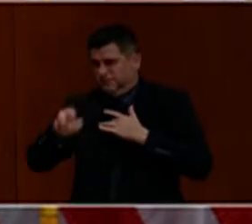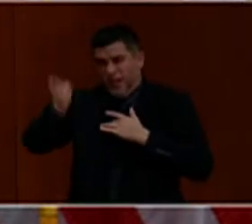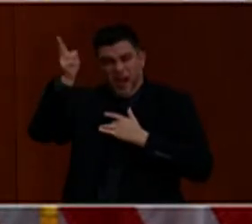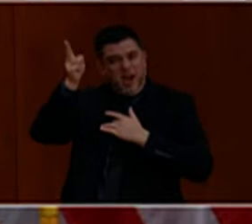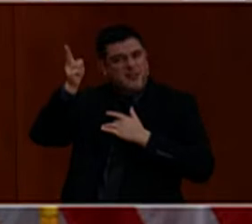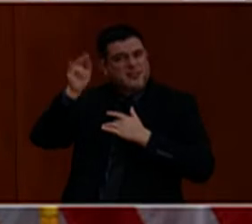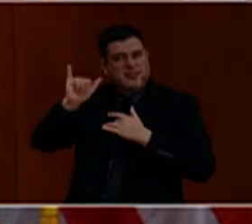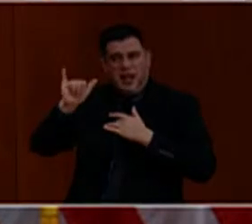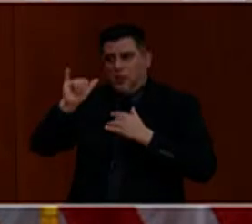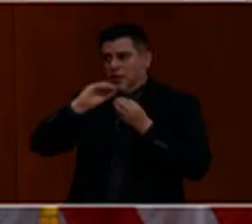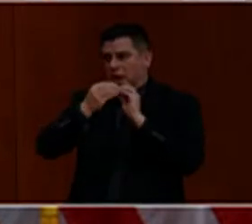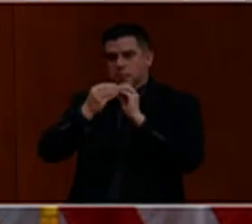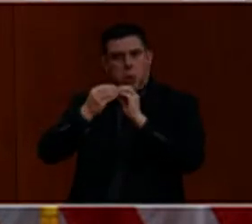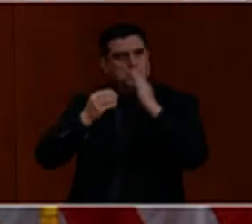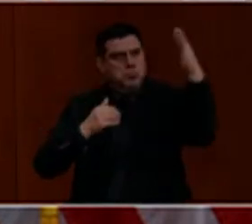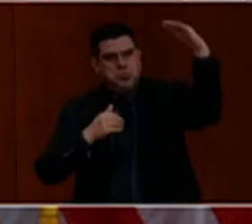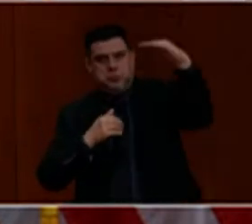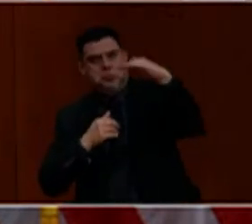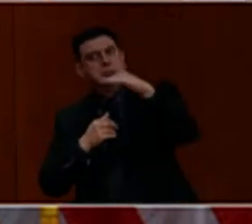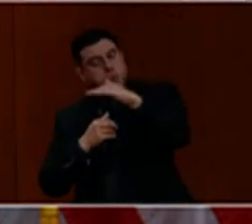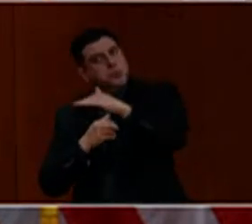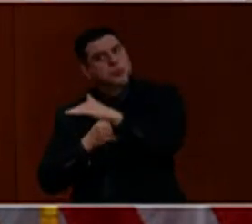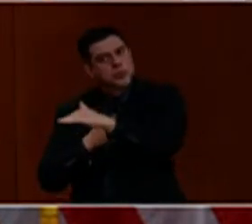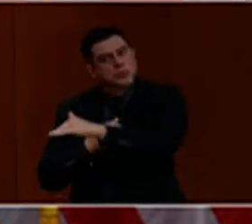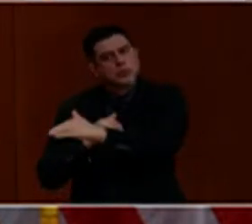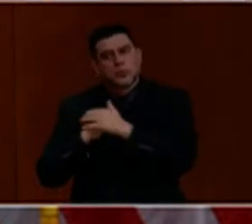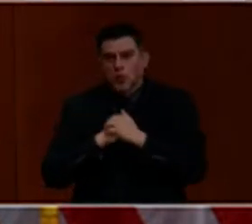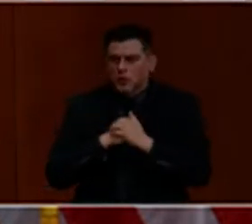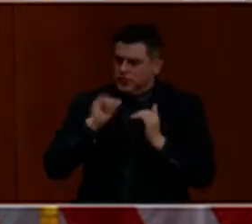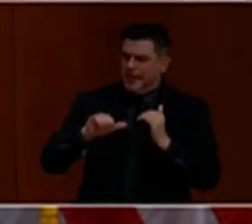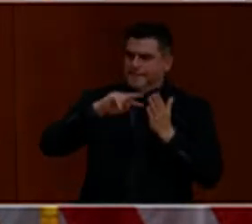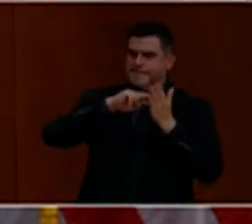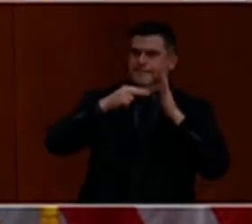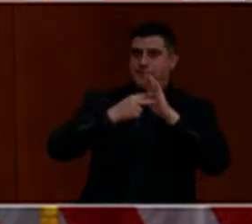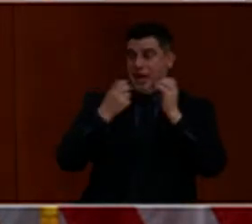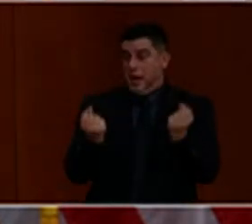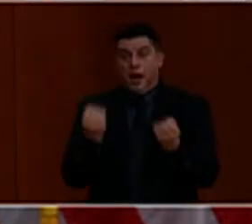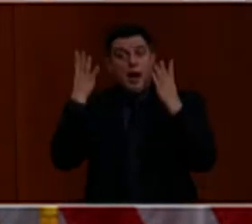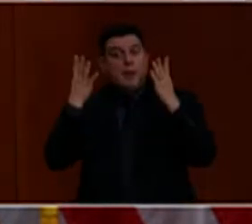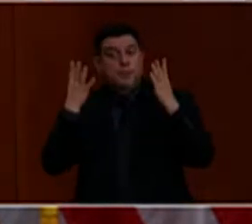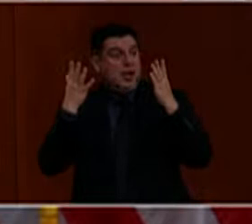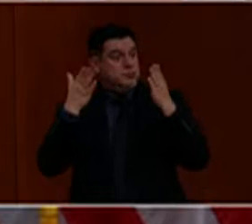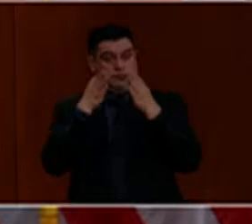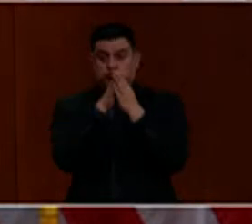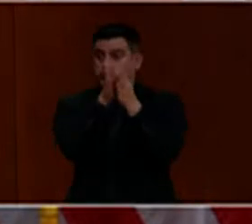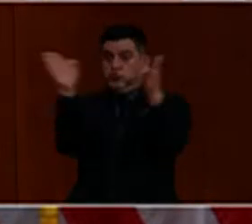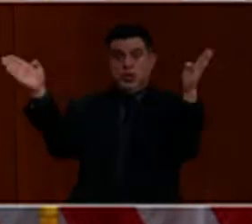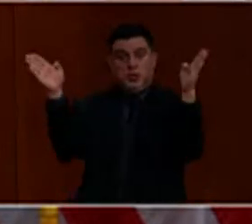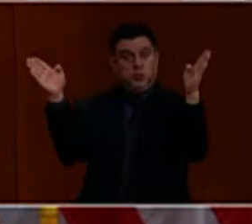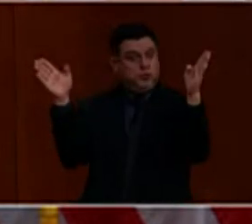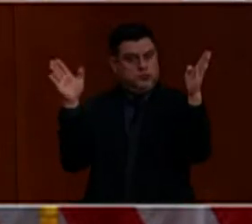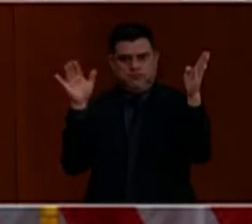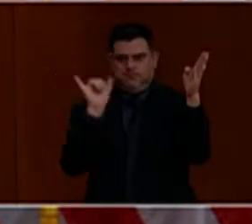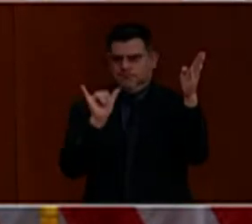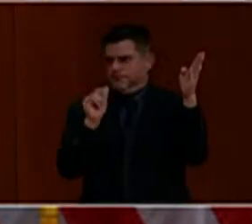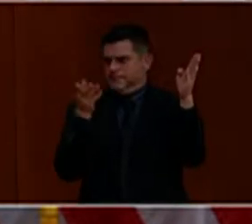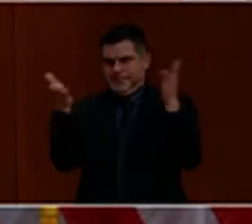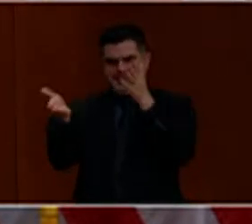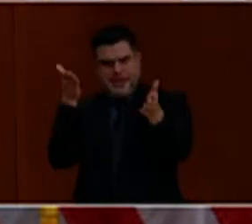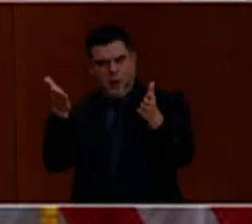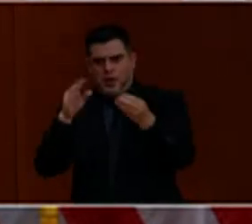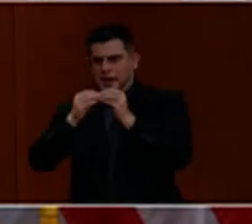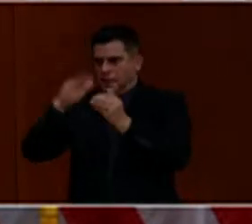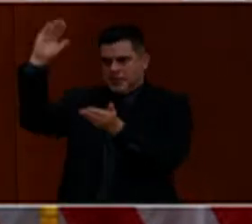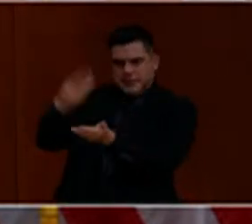is testament to the fact that, one, the prevalence in the community has gone down, the staff prevalence has gone down, but then some of the